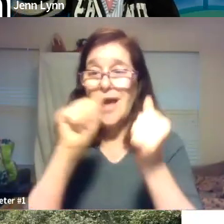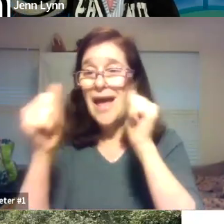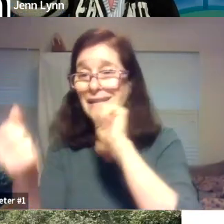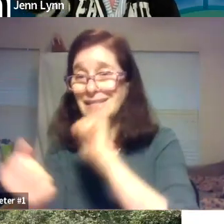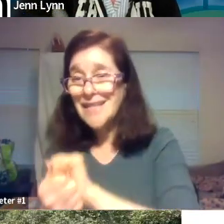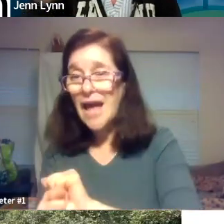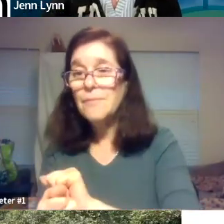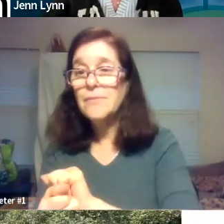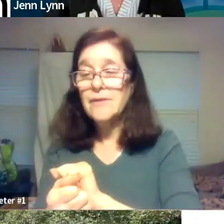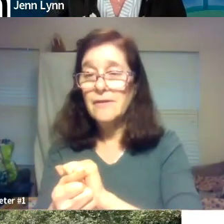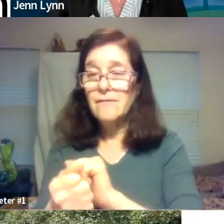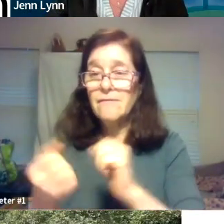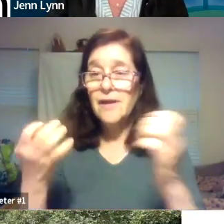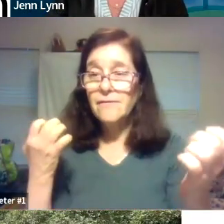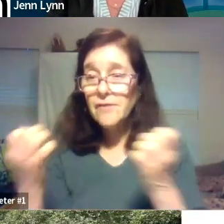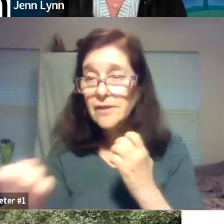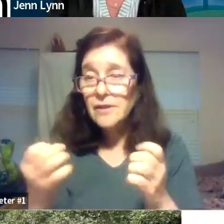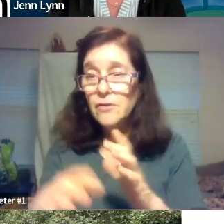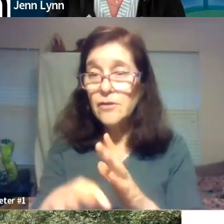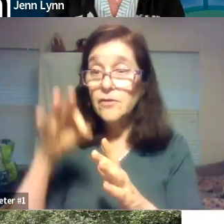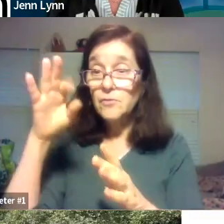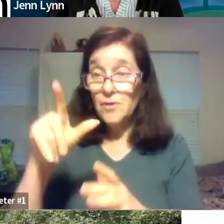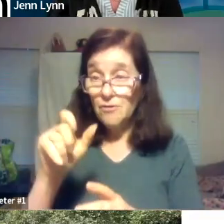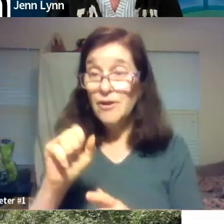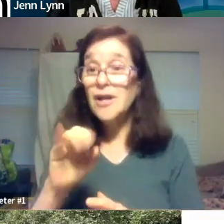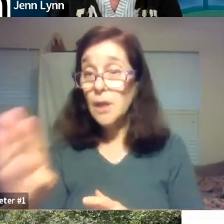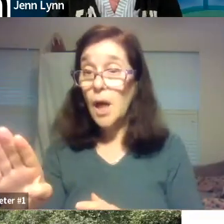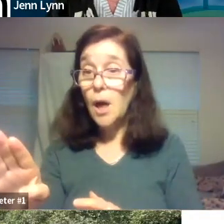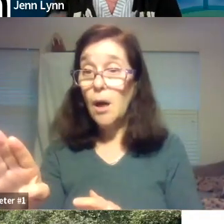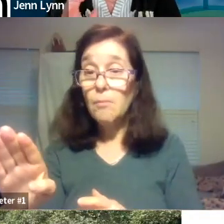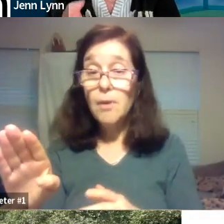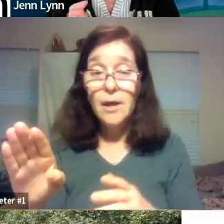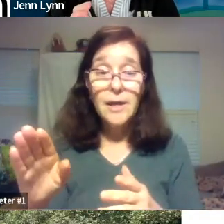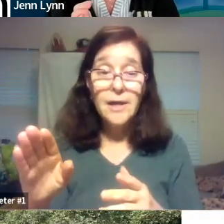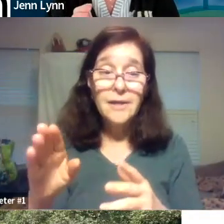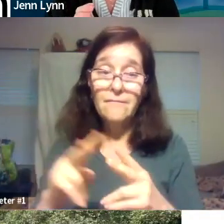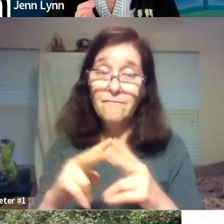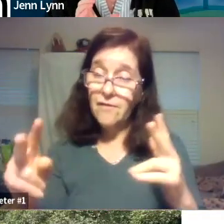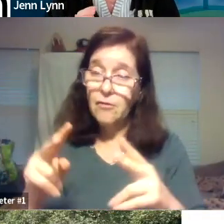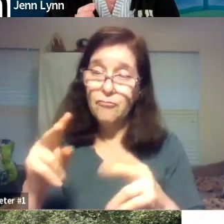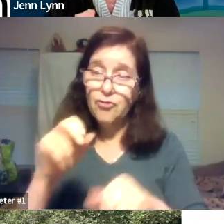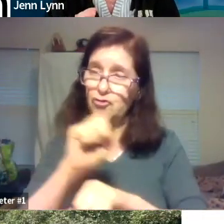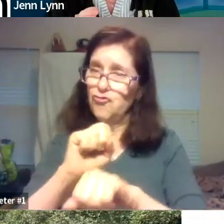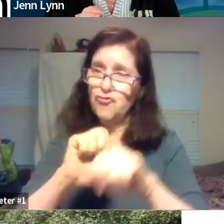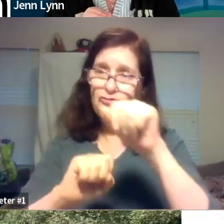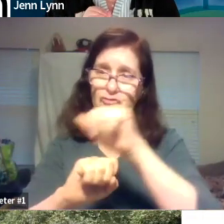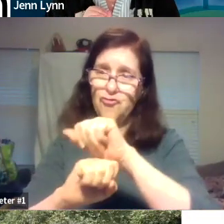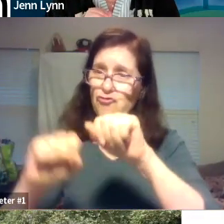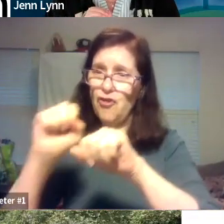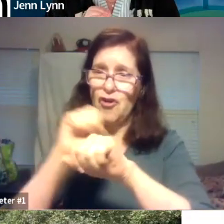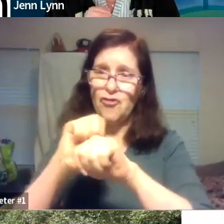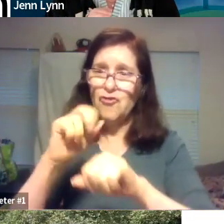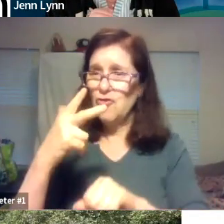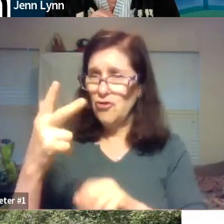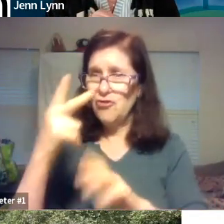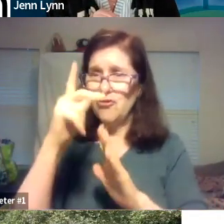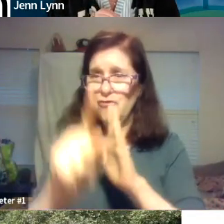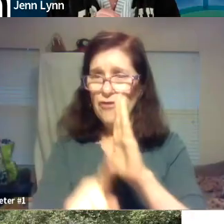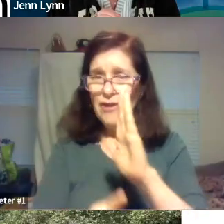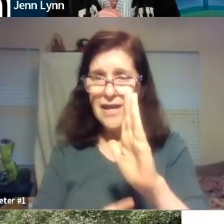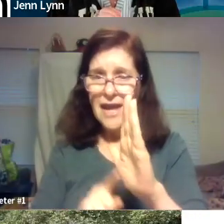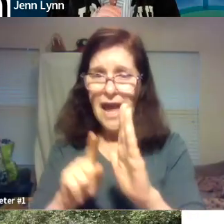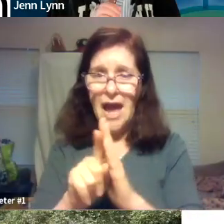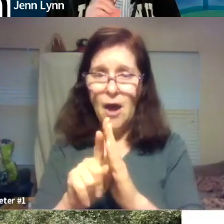Spirit Club at this program. We offer it's a very structured 3 hours, so people